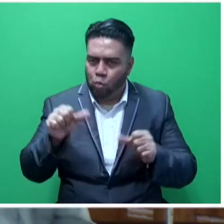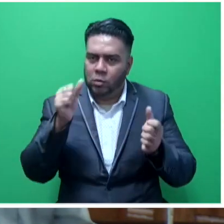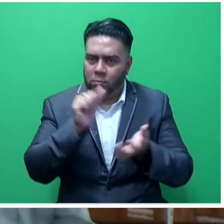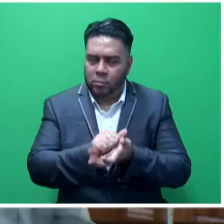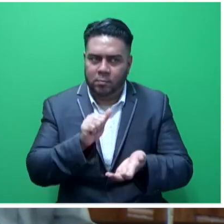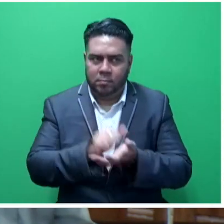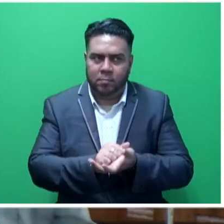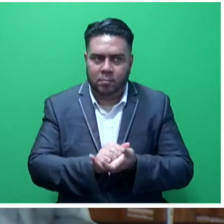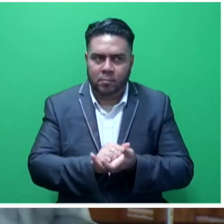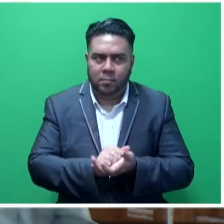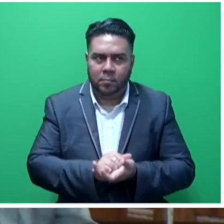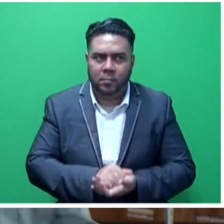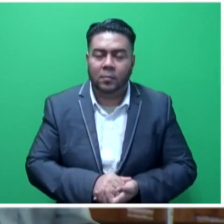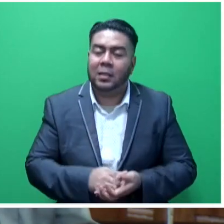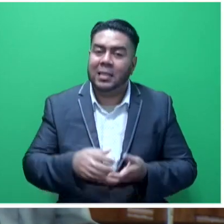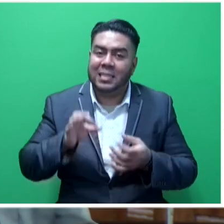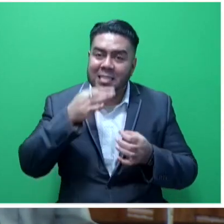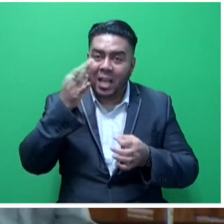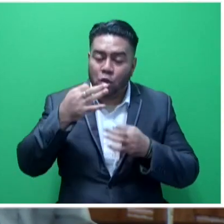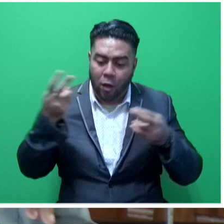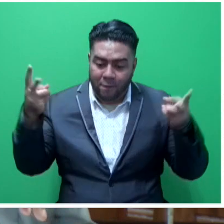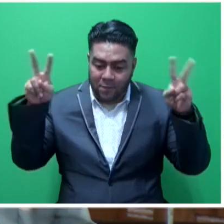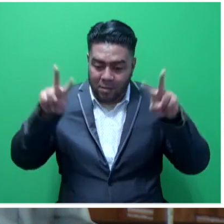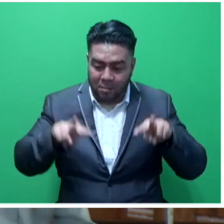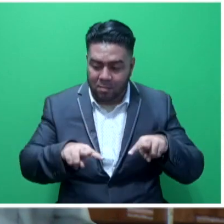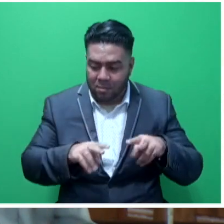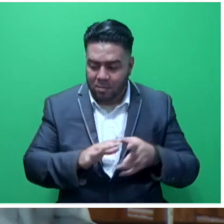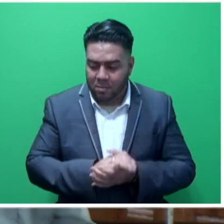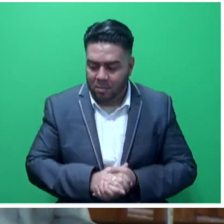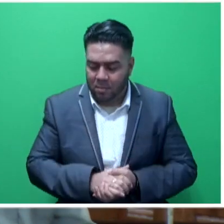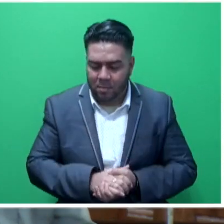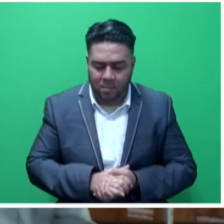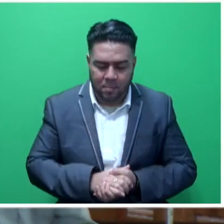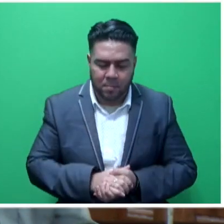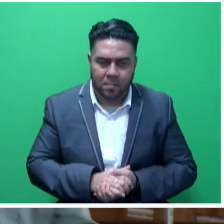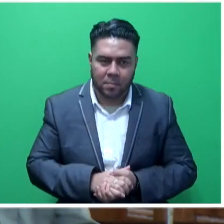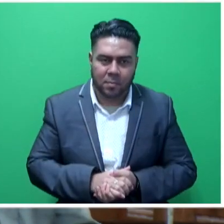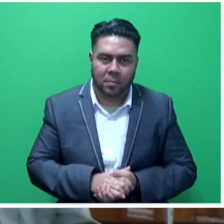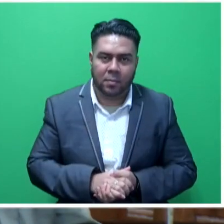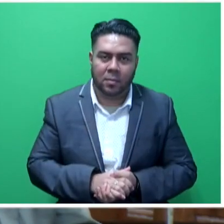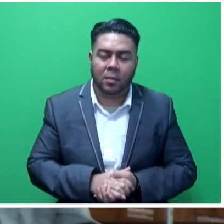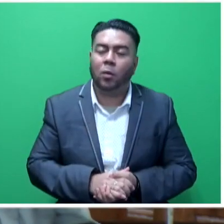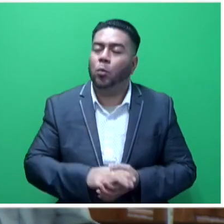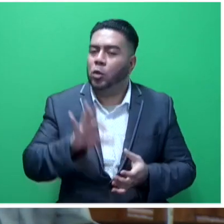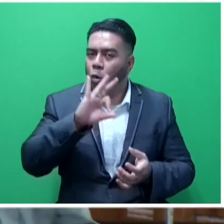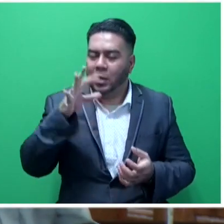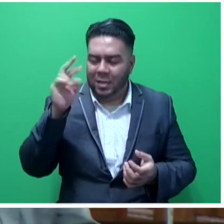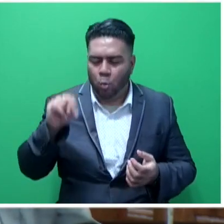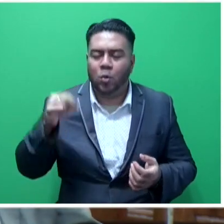in Sigatoka Valley, there's no need for any other cold storage facility, because there is a